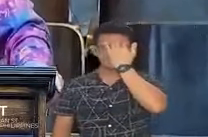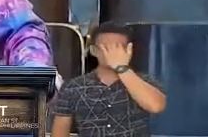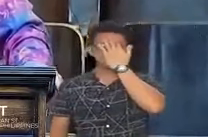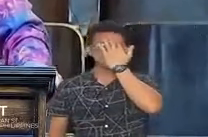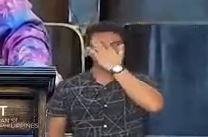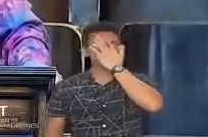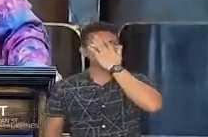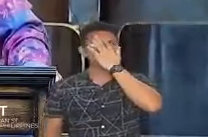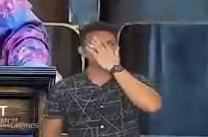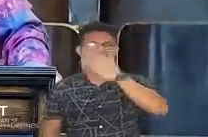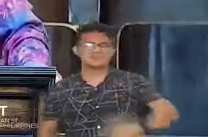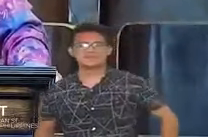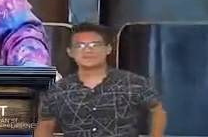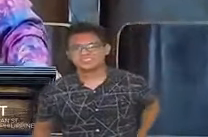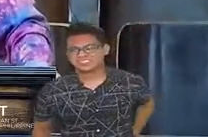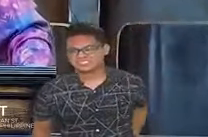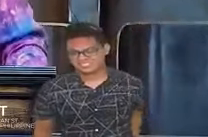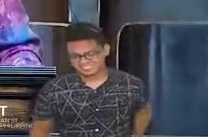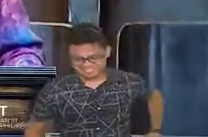God answered by fire.